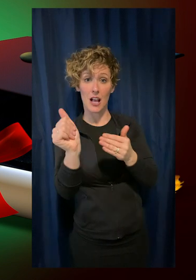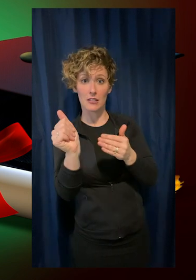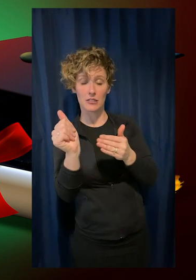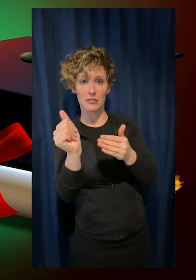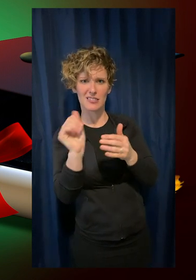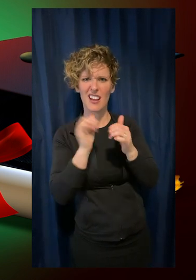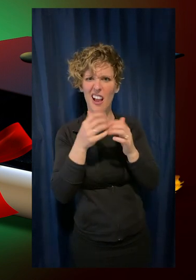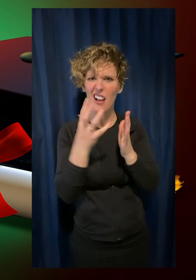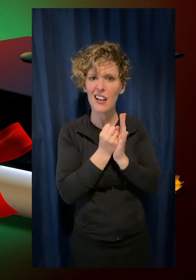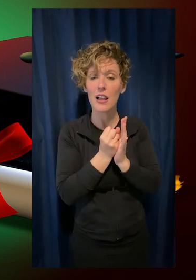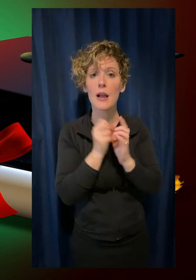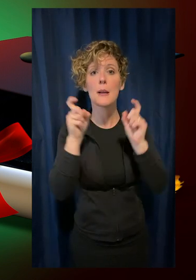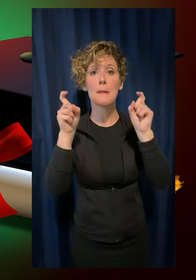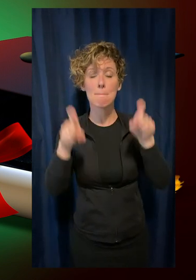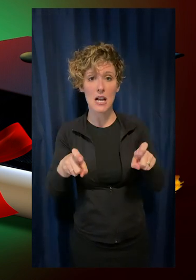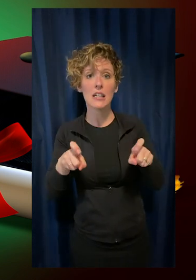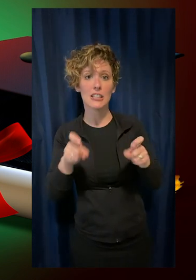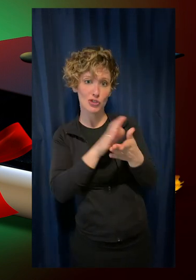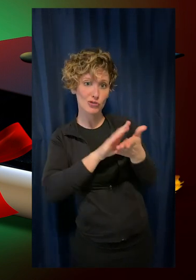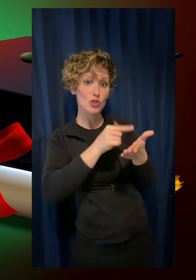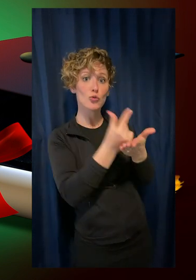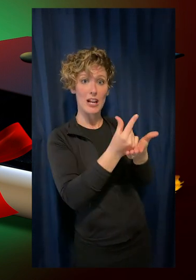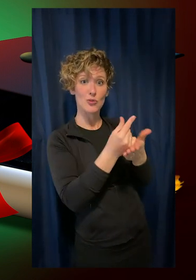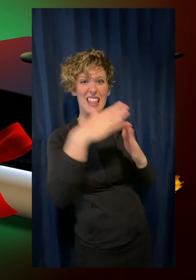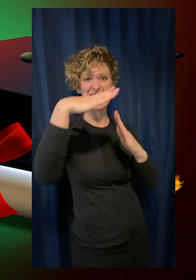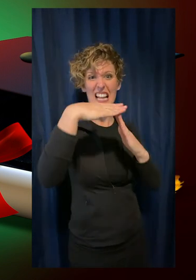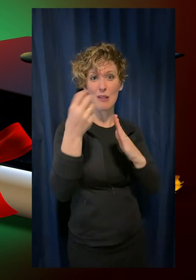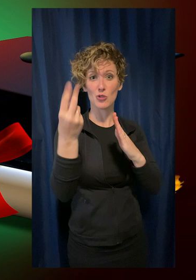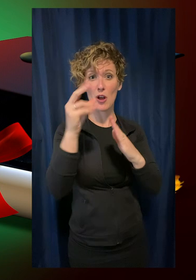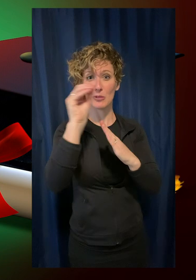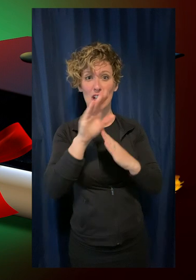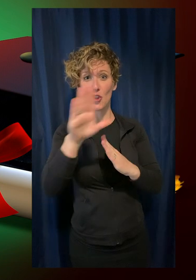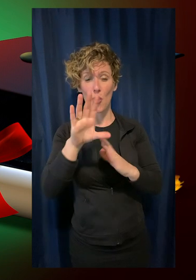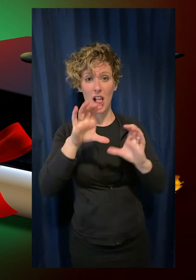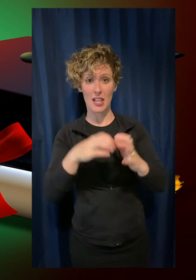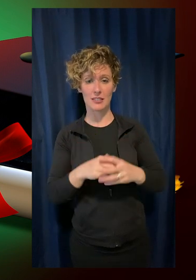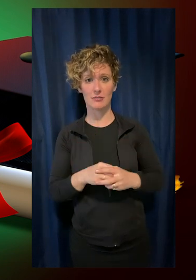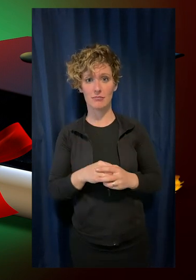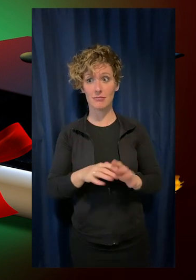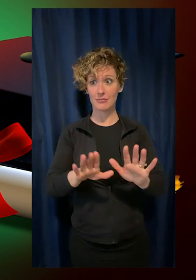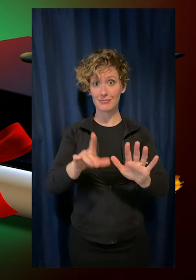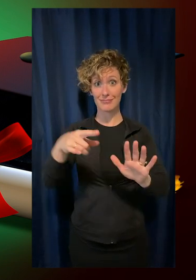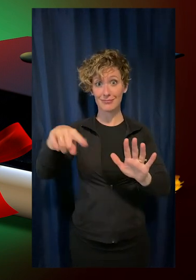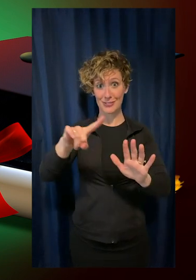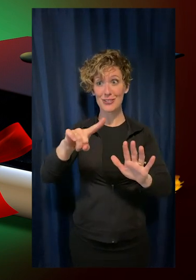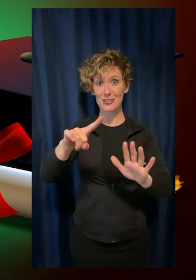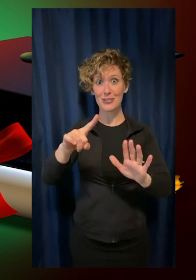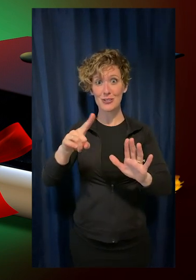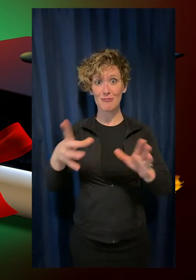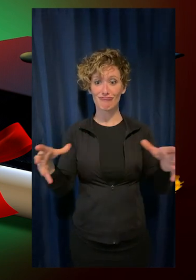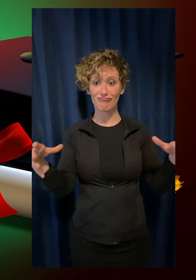school graduating class. Graduates, you are among the 932 UA